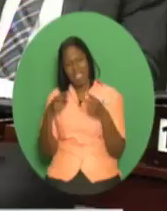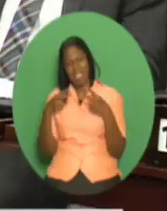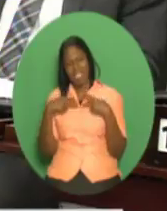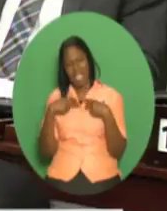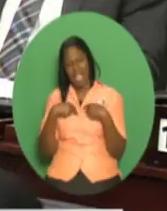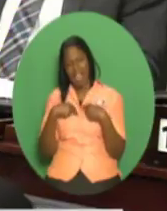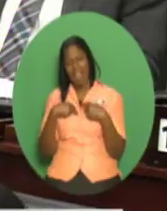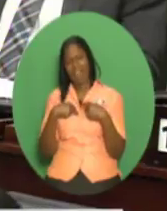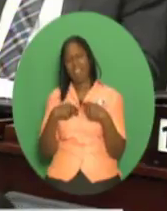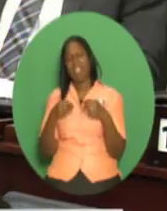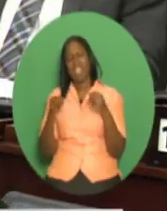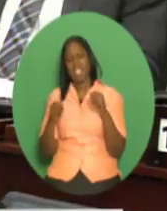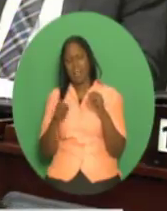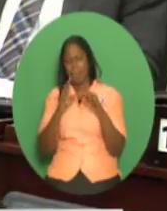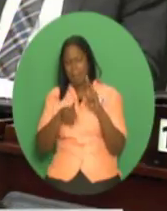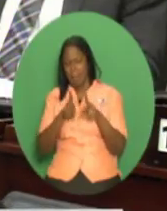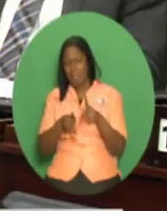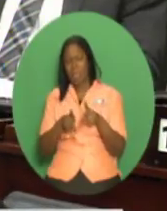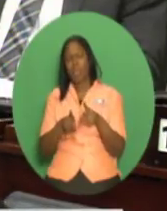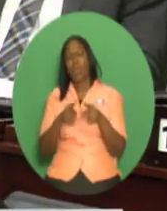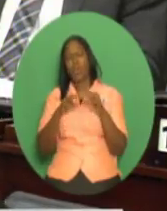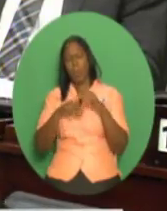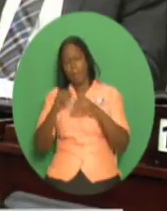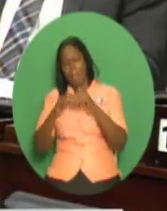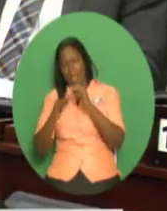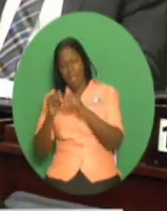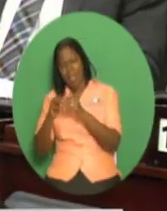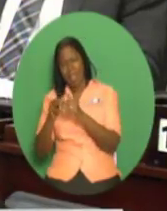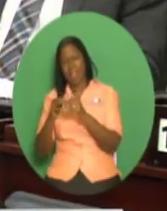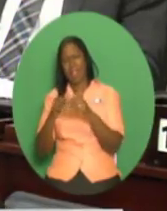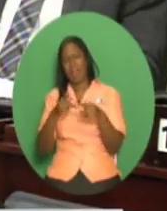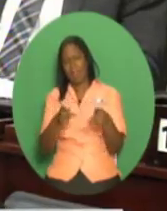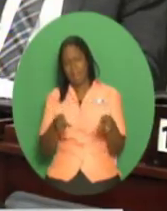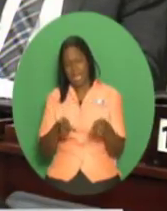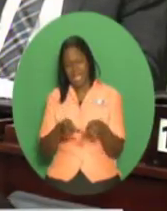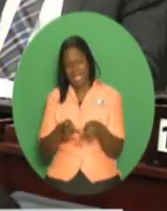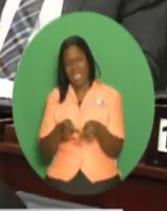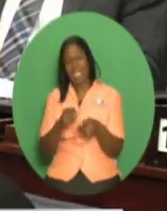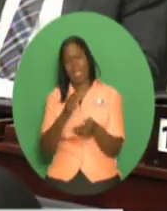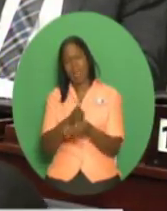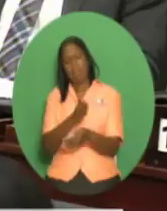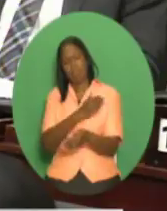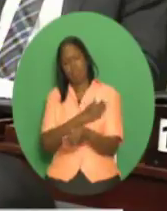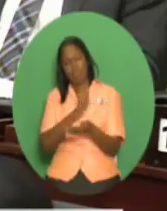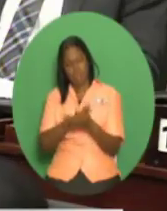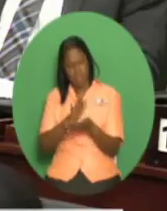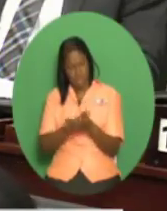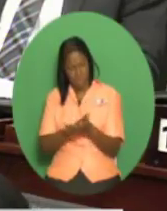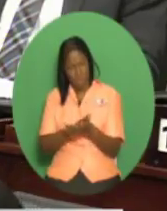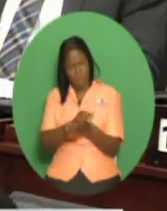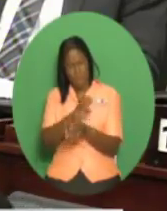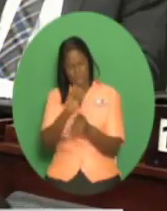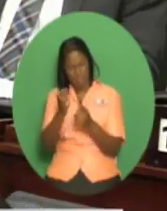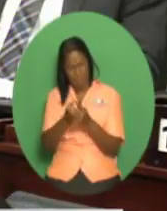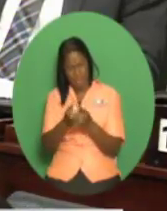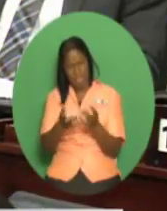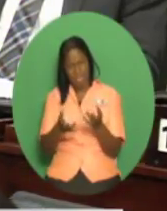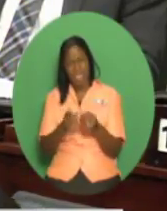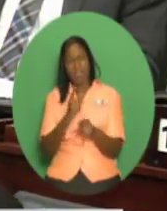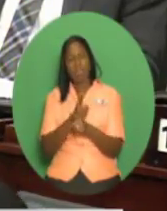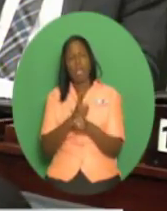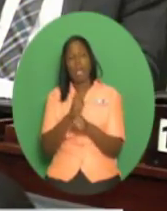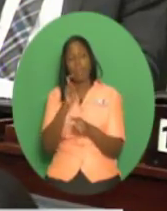that the Ministry of National Security is going to work hand in hand with the Ministry of Education at ensuring that